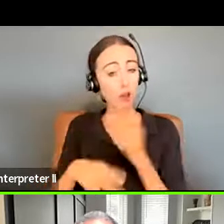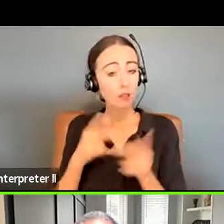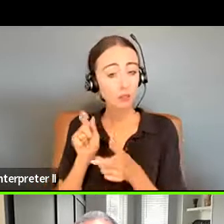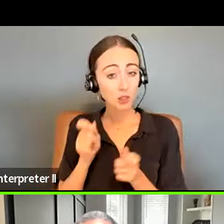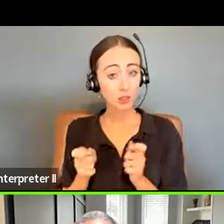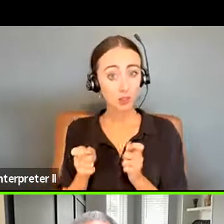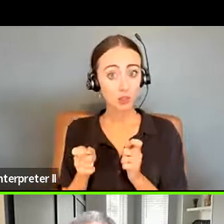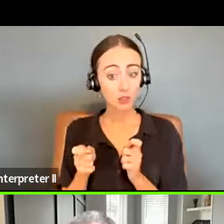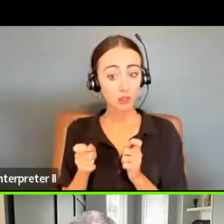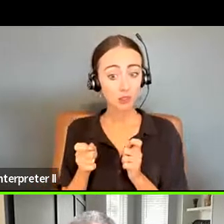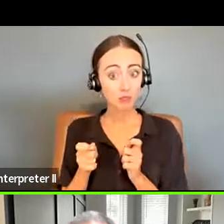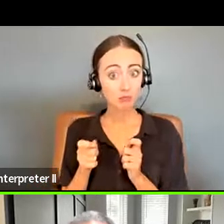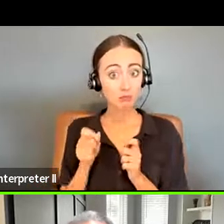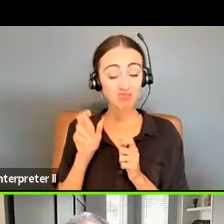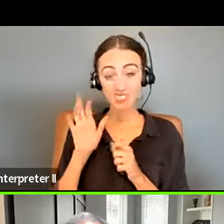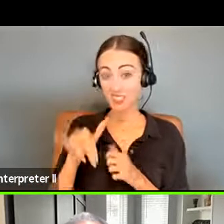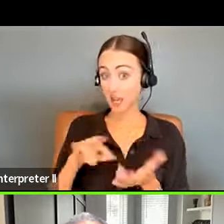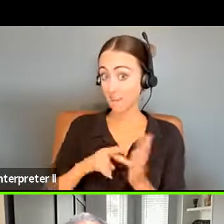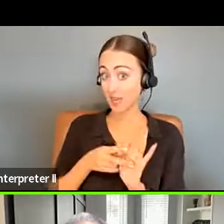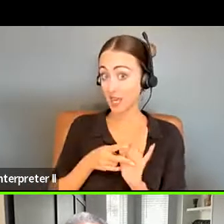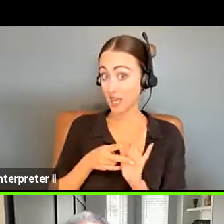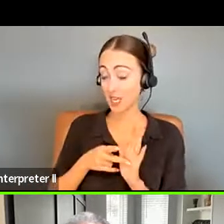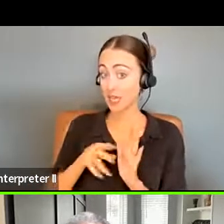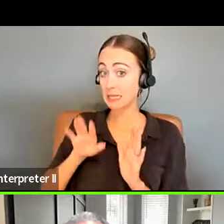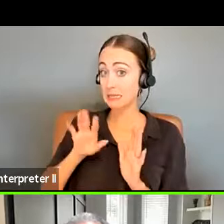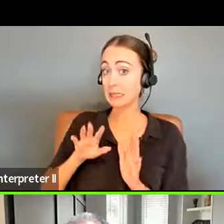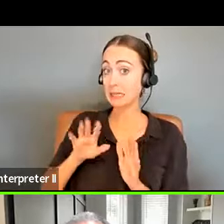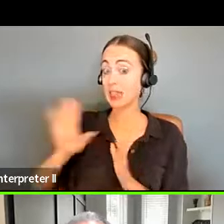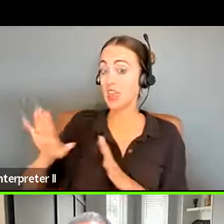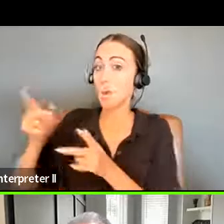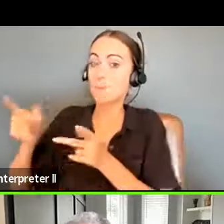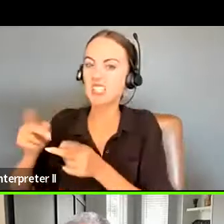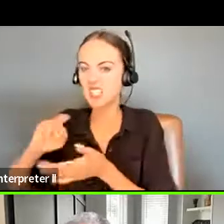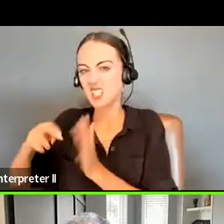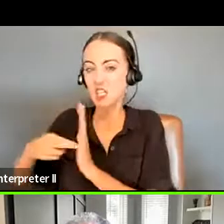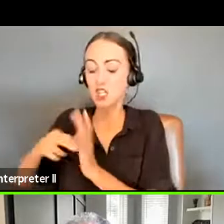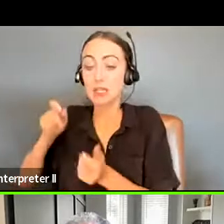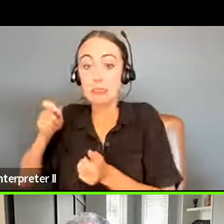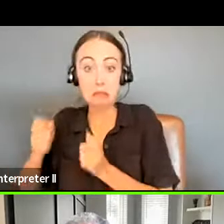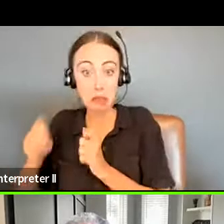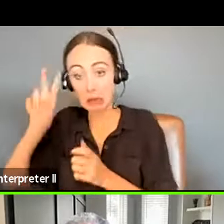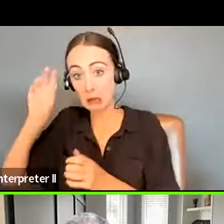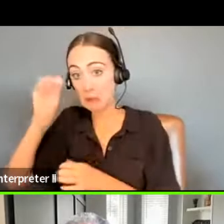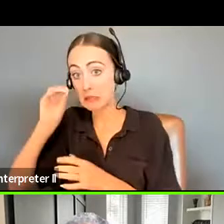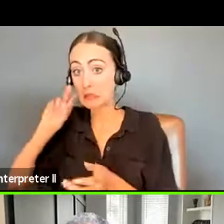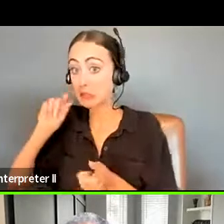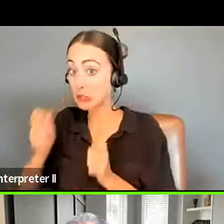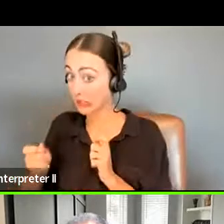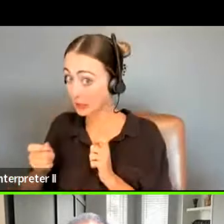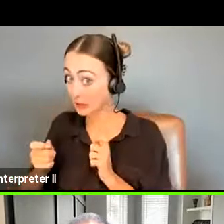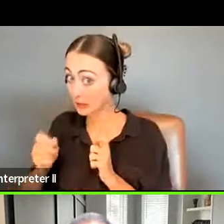have changed the executive's position on 673 as a result.